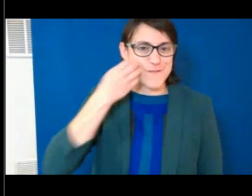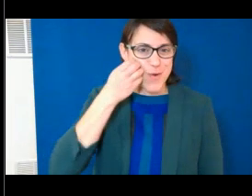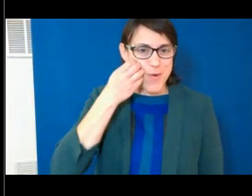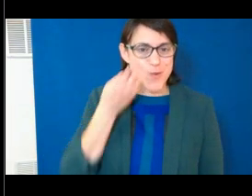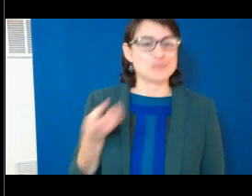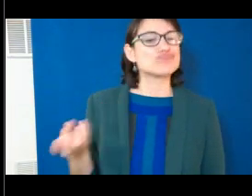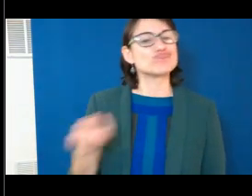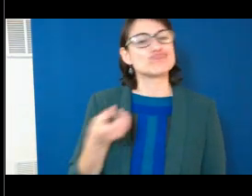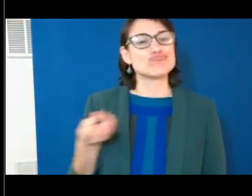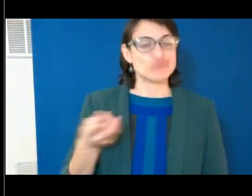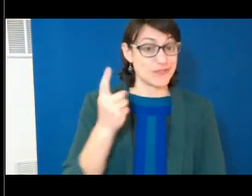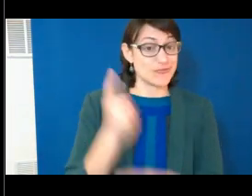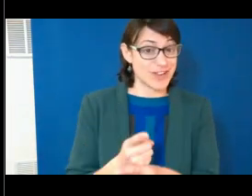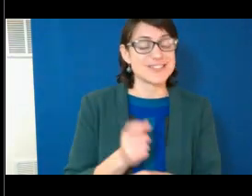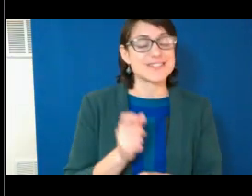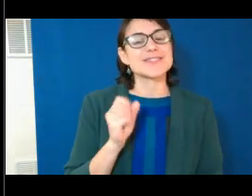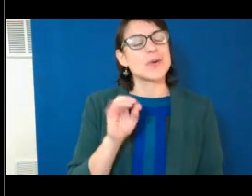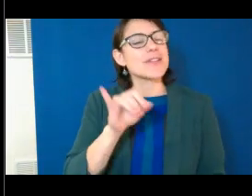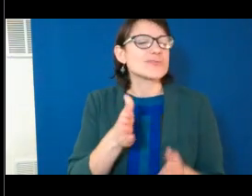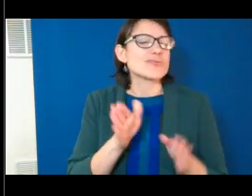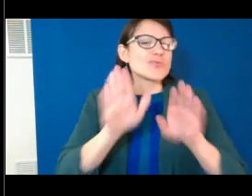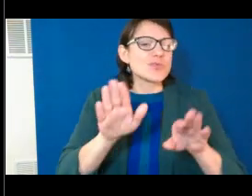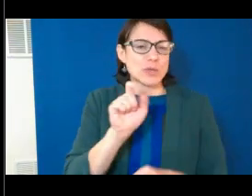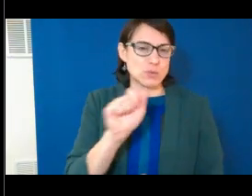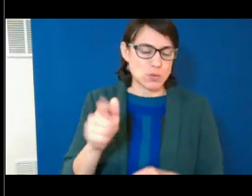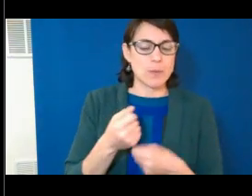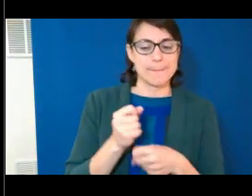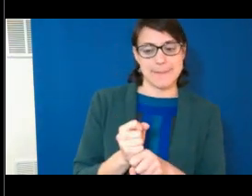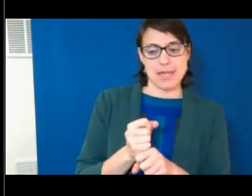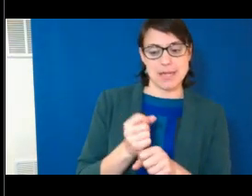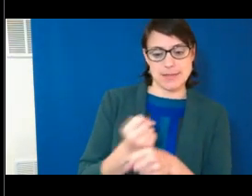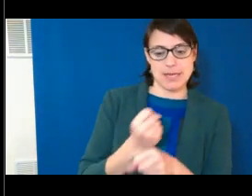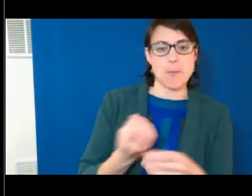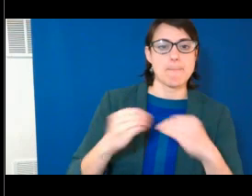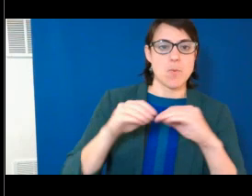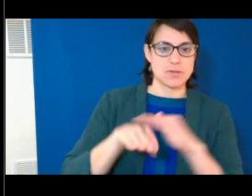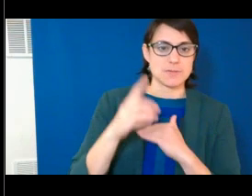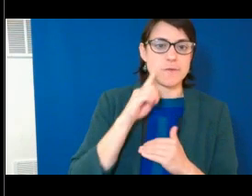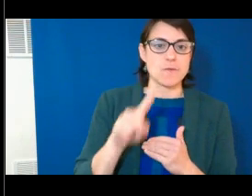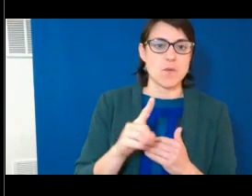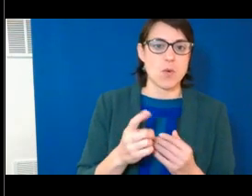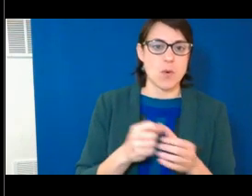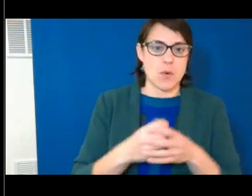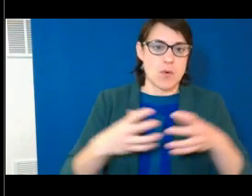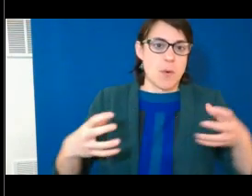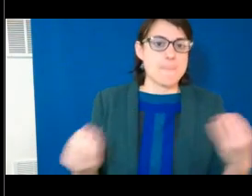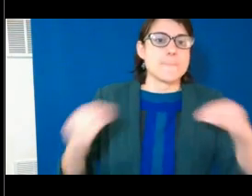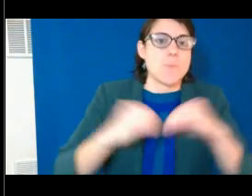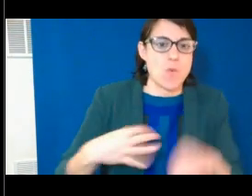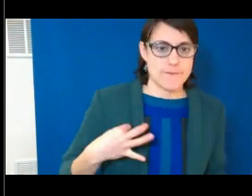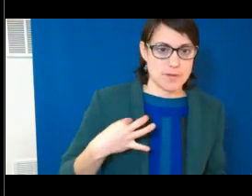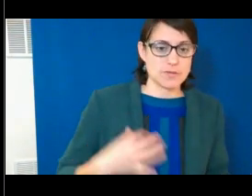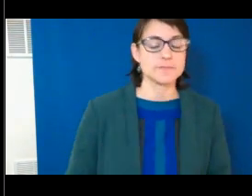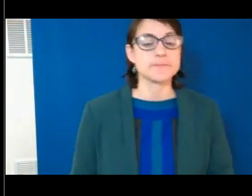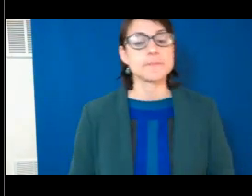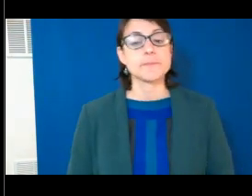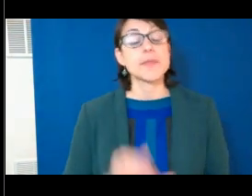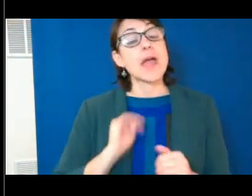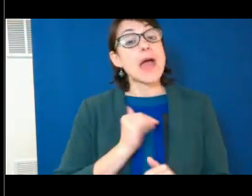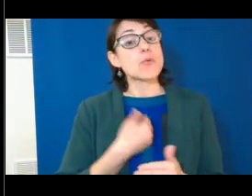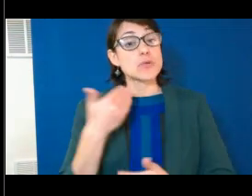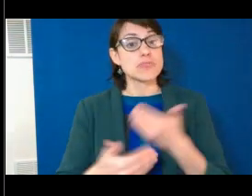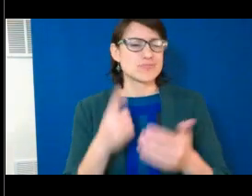be a great tool to make it more accessible to a greater number of volunteers. And our process is very standardized, it